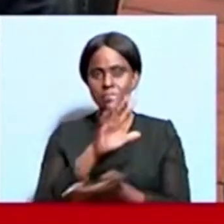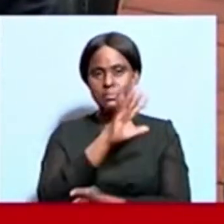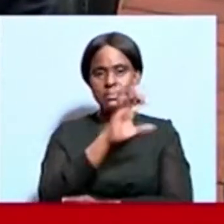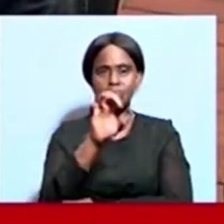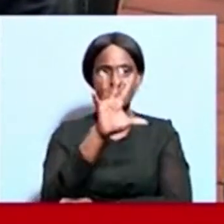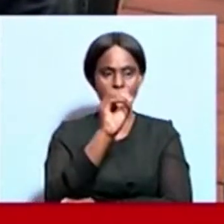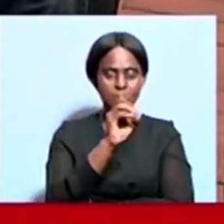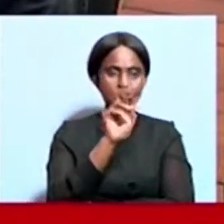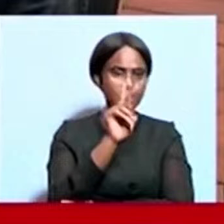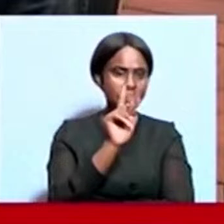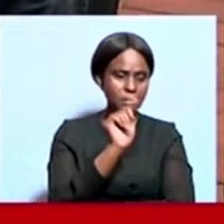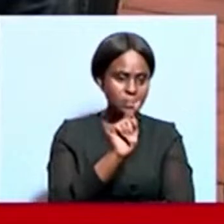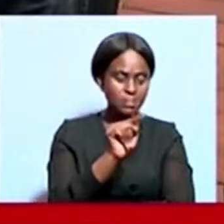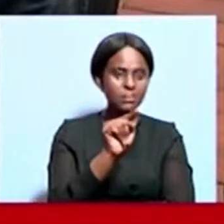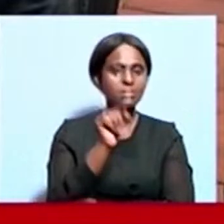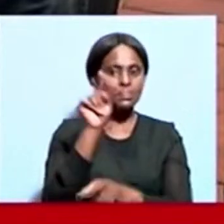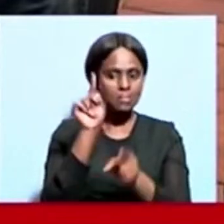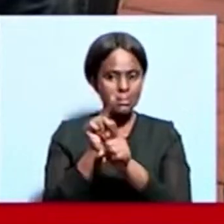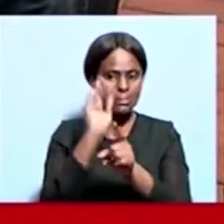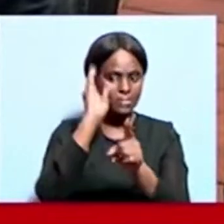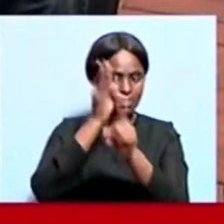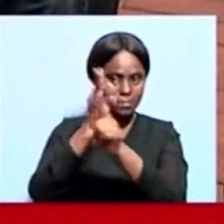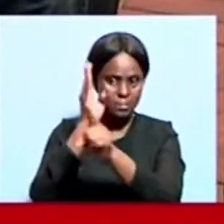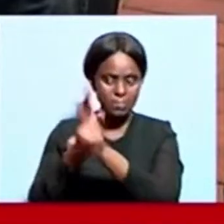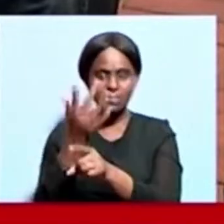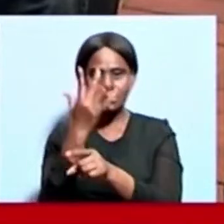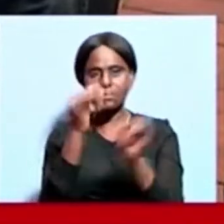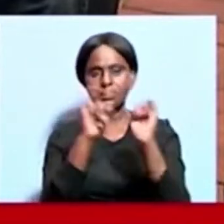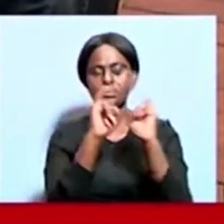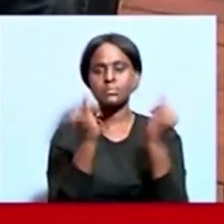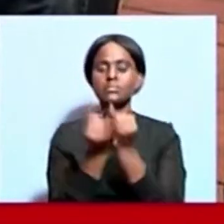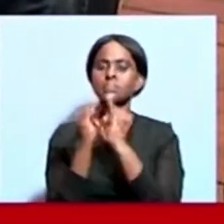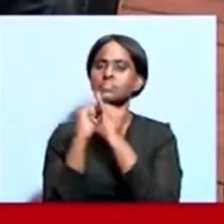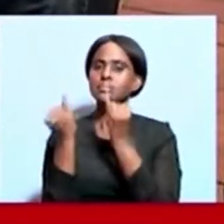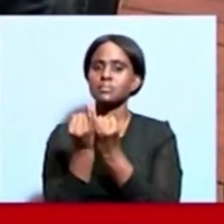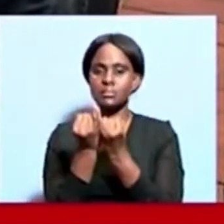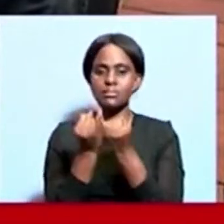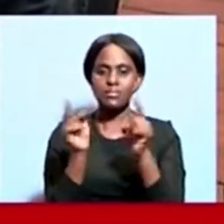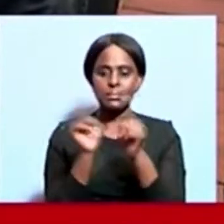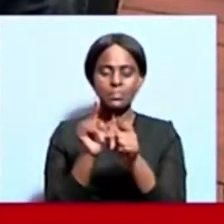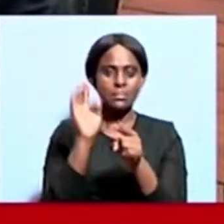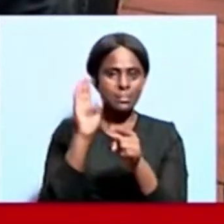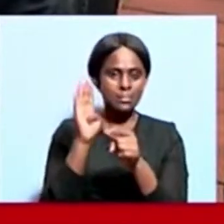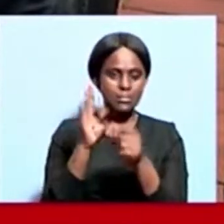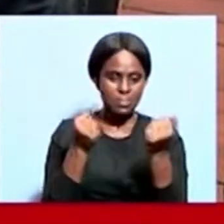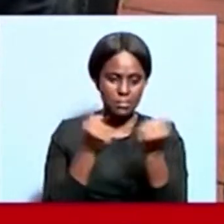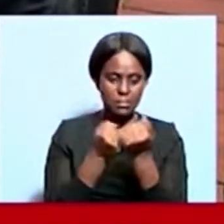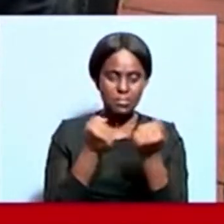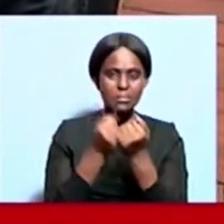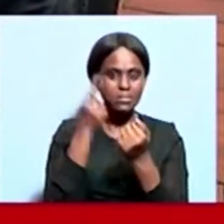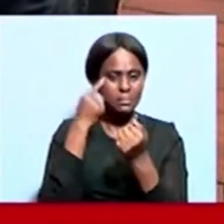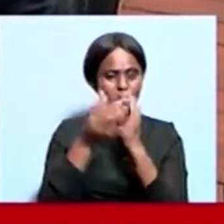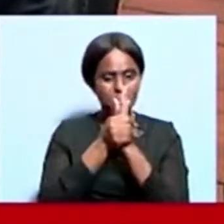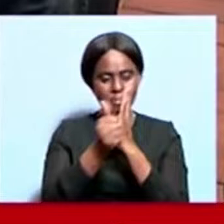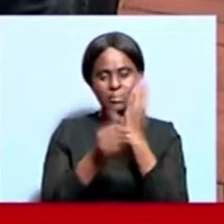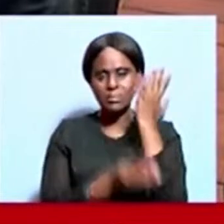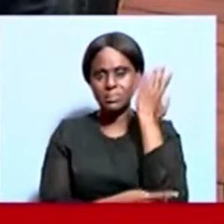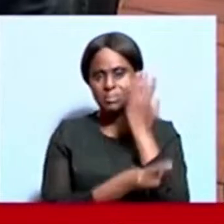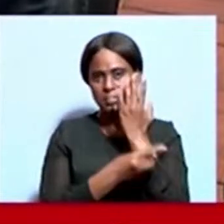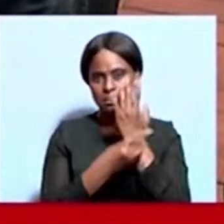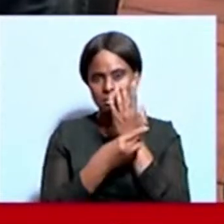94,550 kwacha to 5 institutions as bursaries for skills